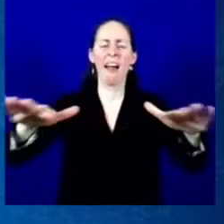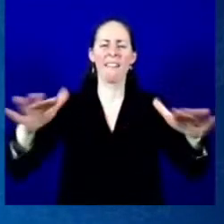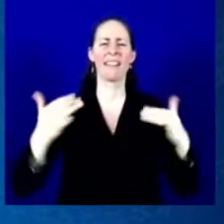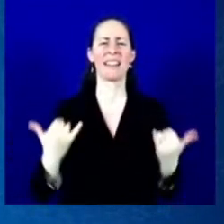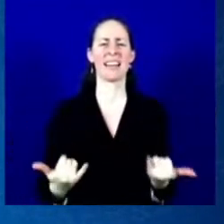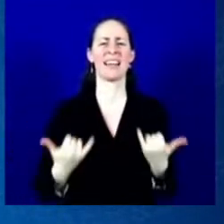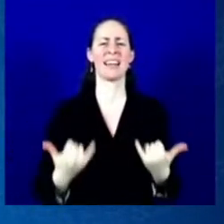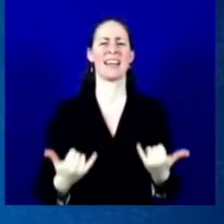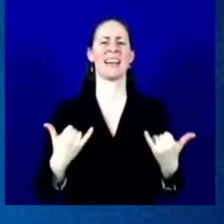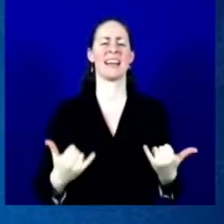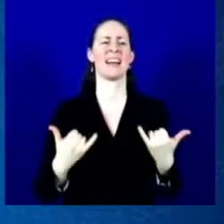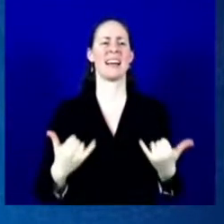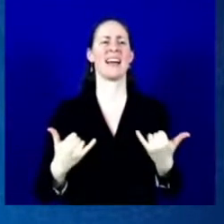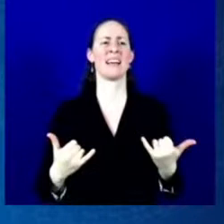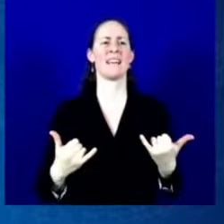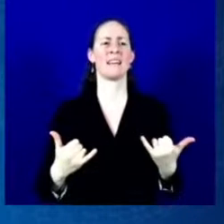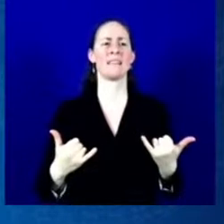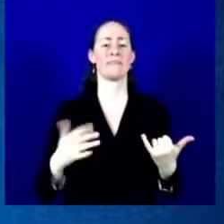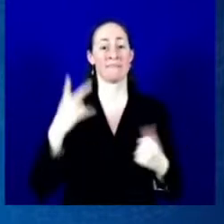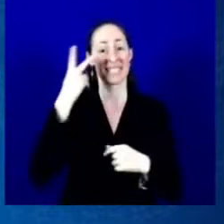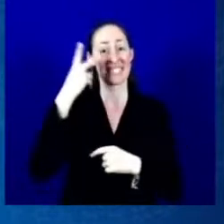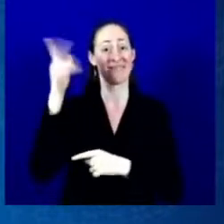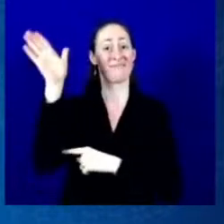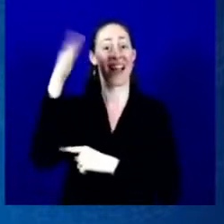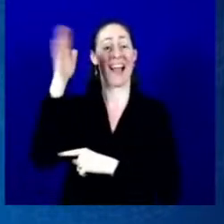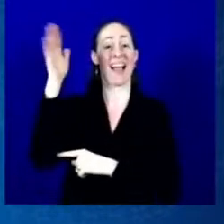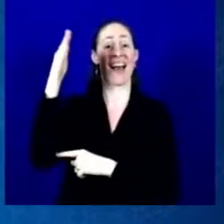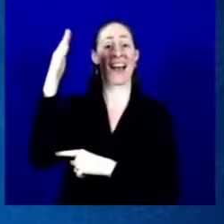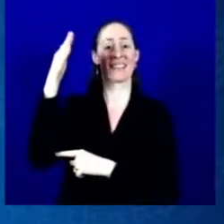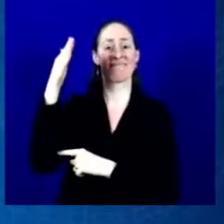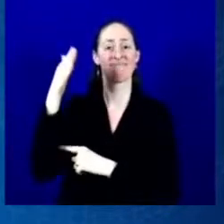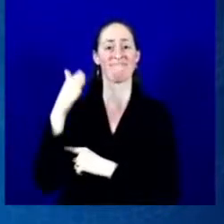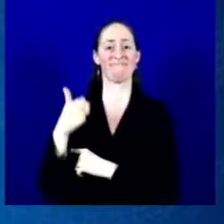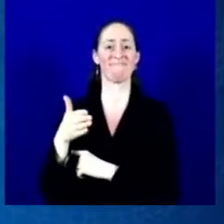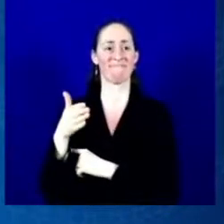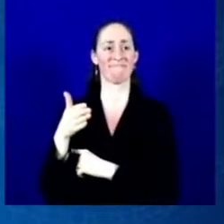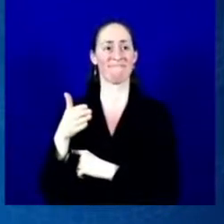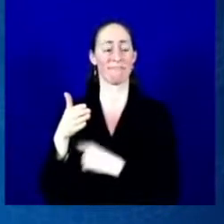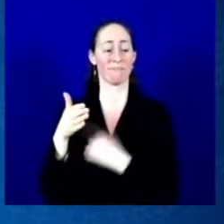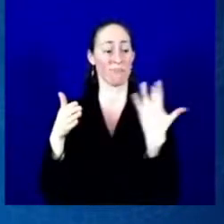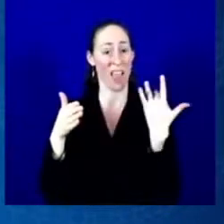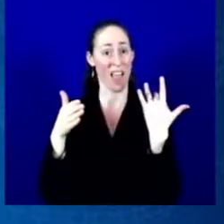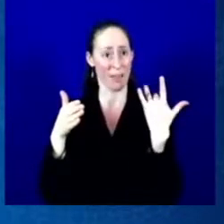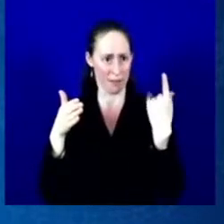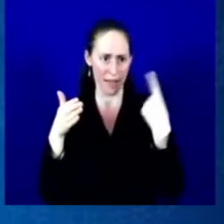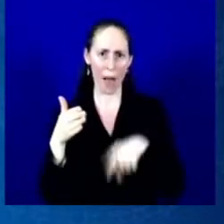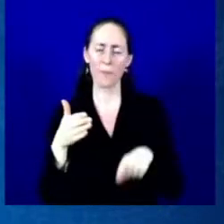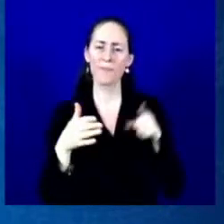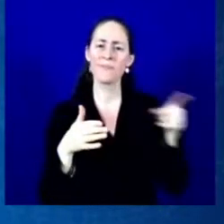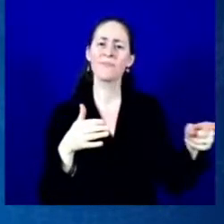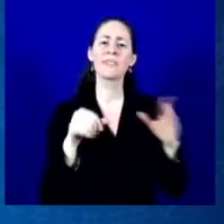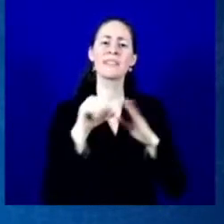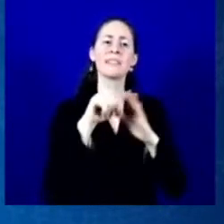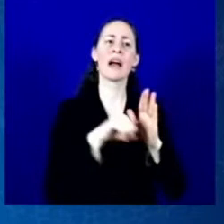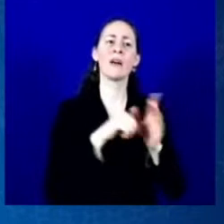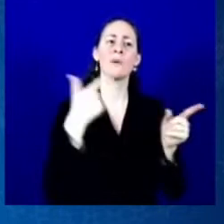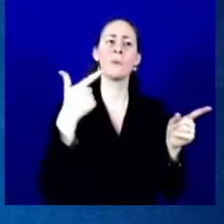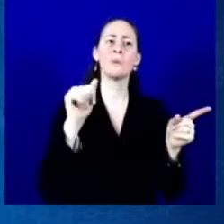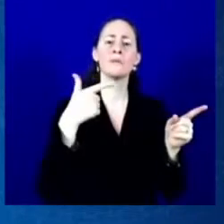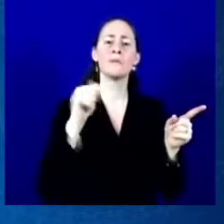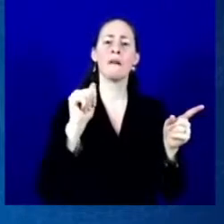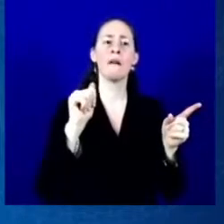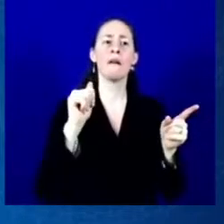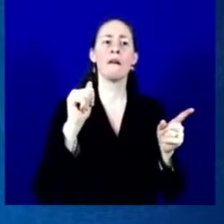half-mast for the 8 victims of the mass shooting in Georgia, when 10 more lives were taken in a mass shooting in